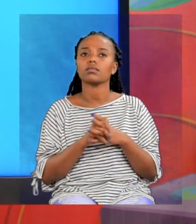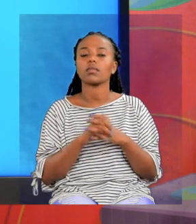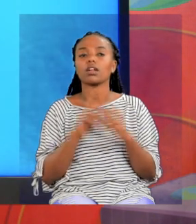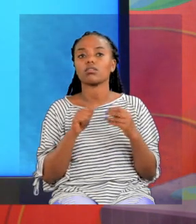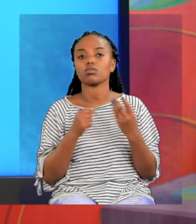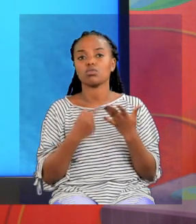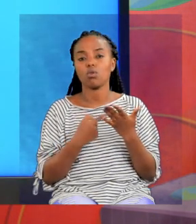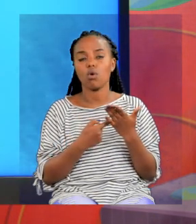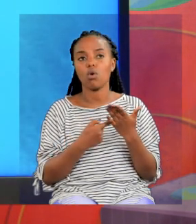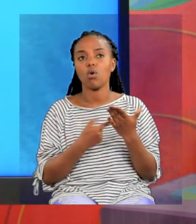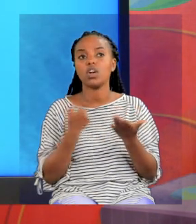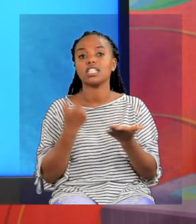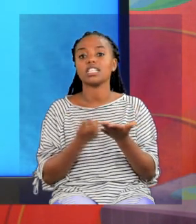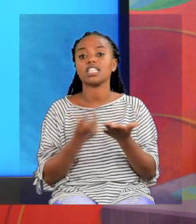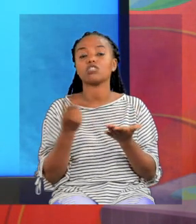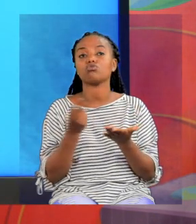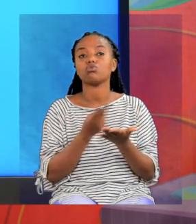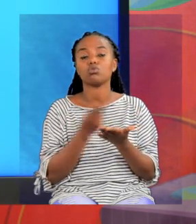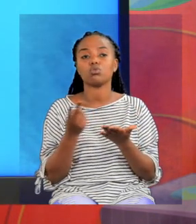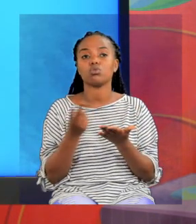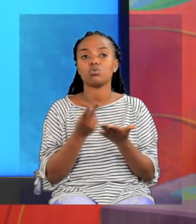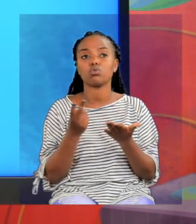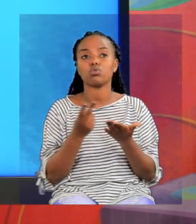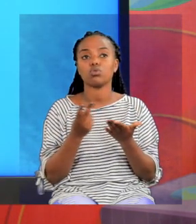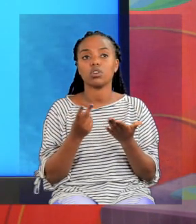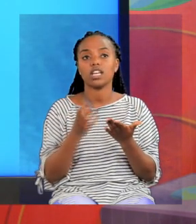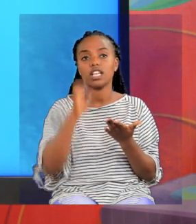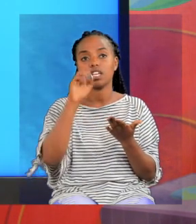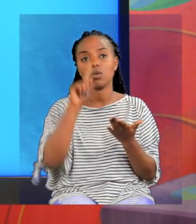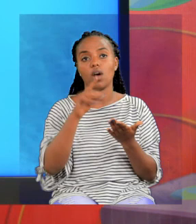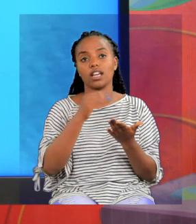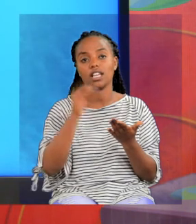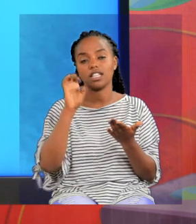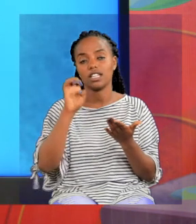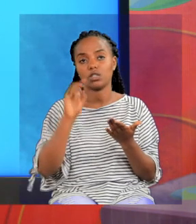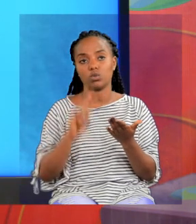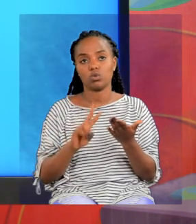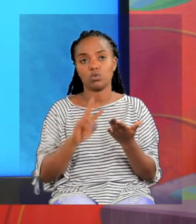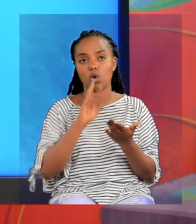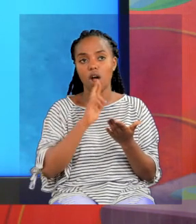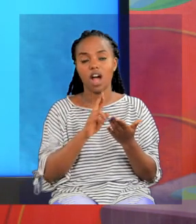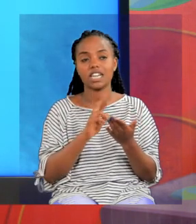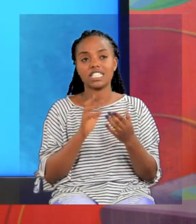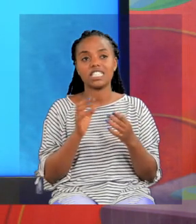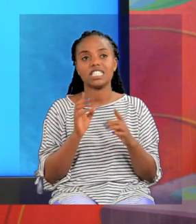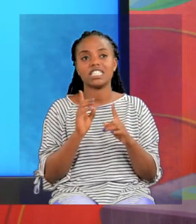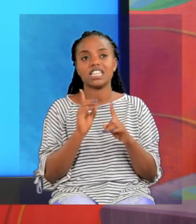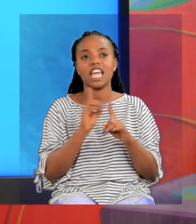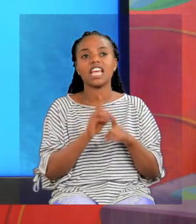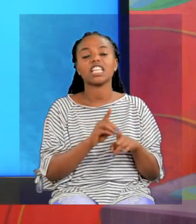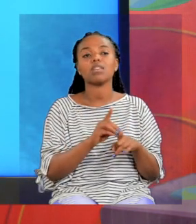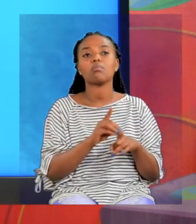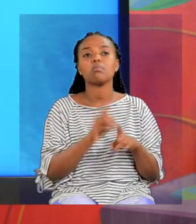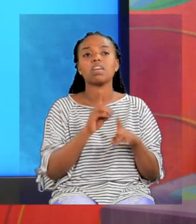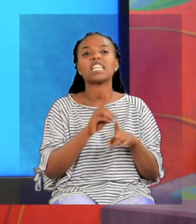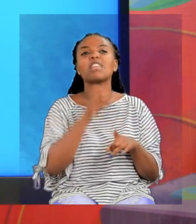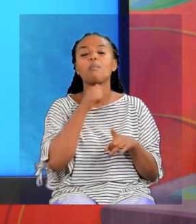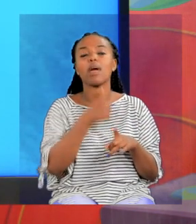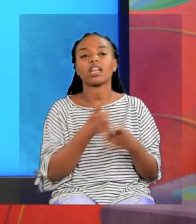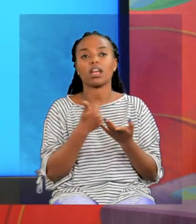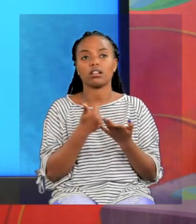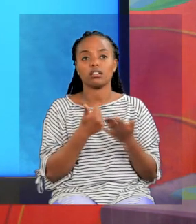So these two events, E1 and E2, are independent events. That